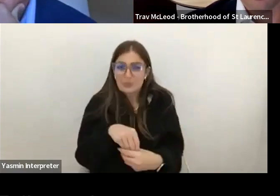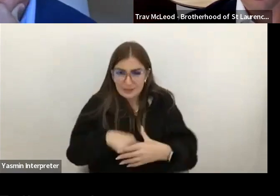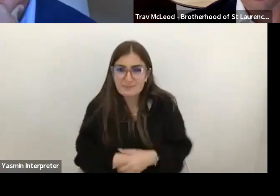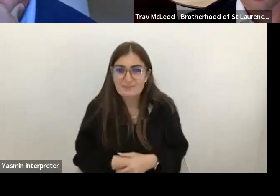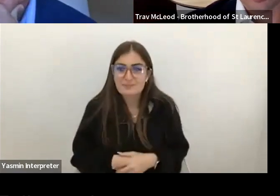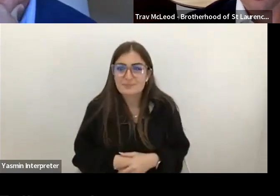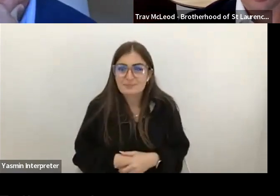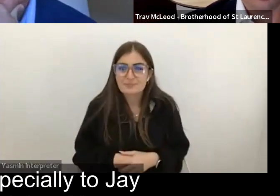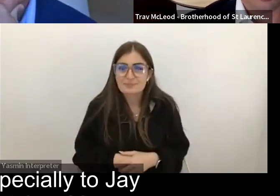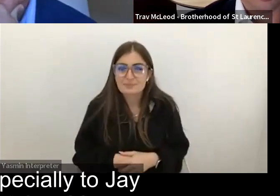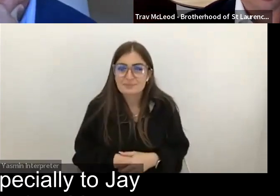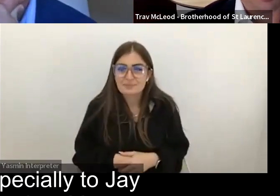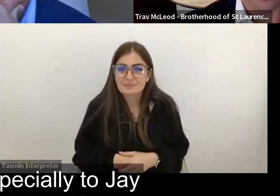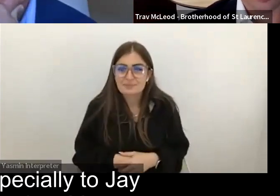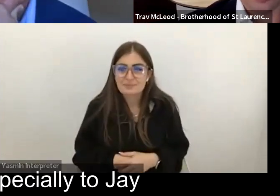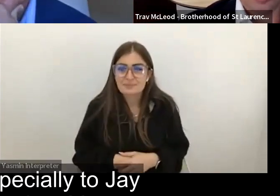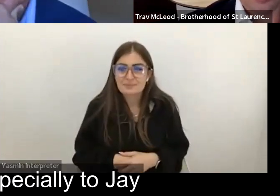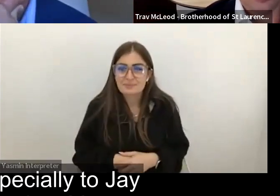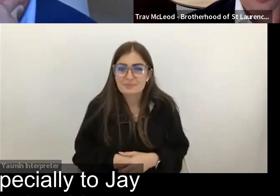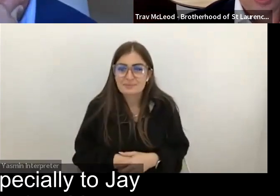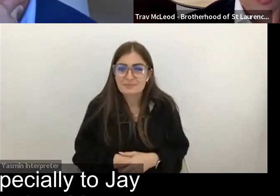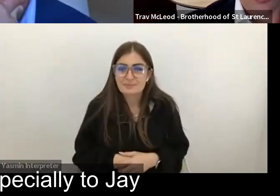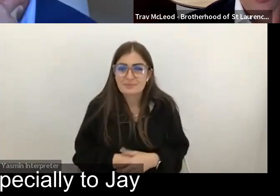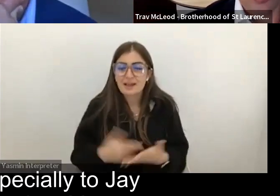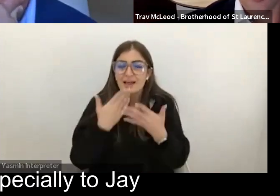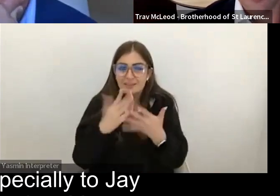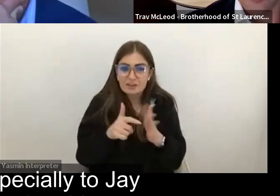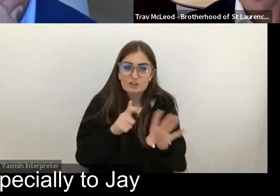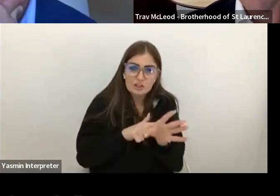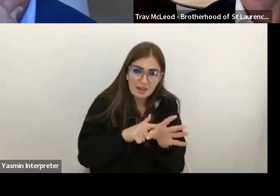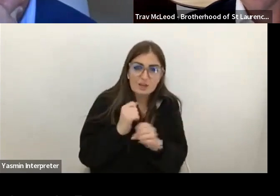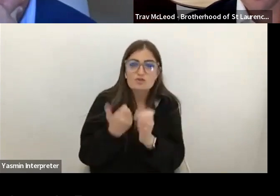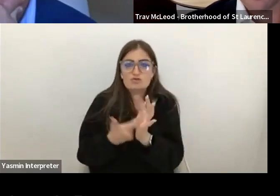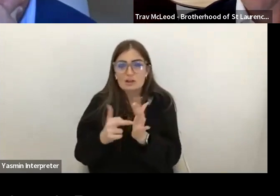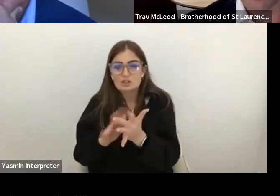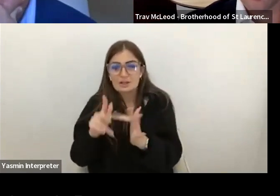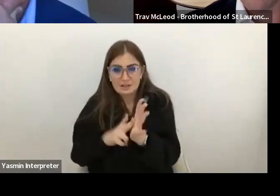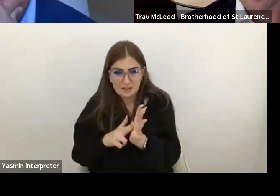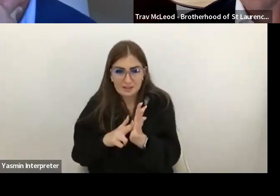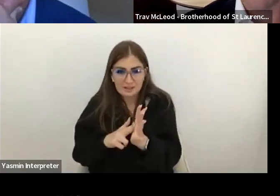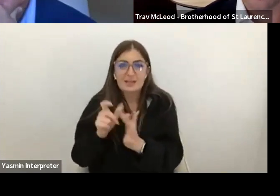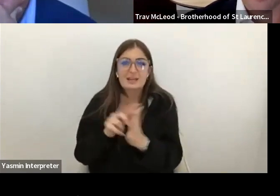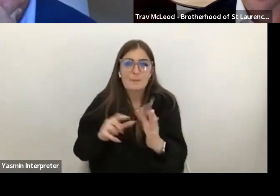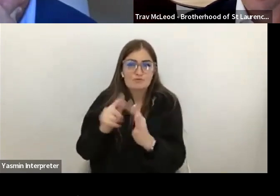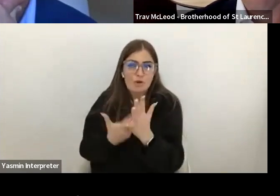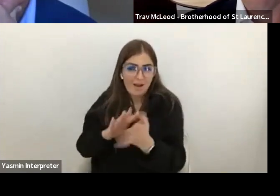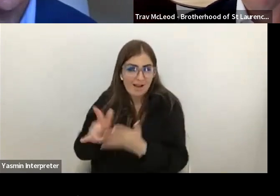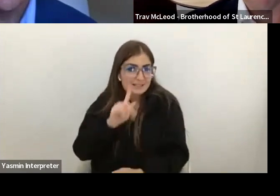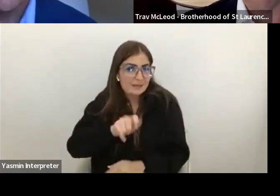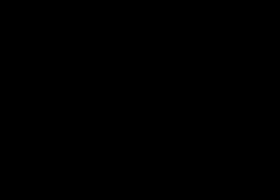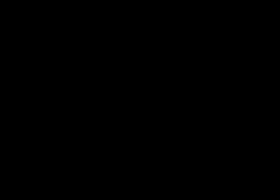this BSL talk session, and thanks especially to Jay Weatherall, Gretchen Young, and Professor Deborah Brennan. We'll see you next